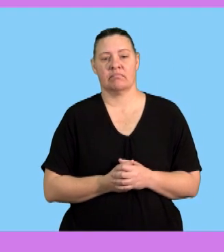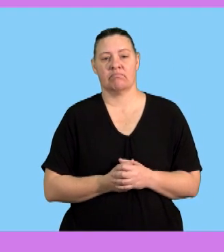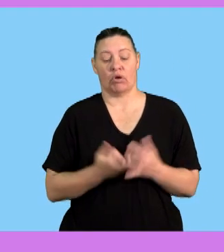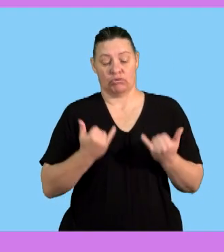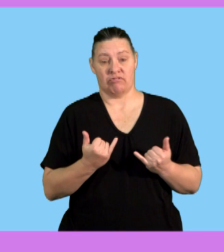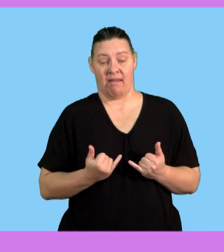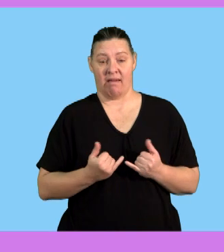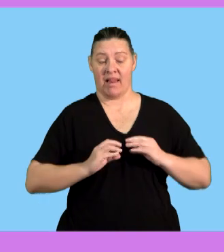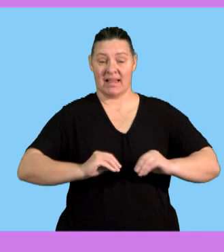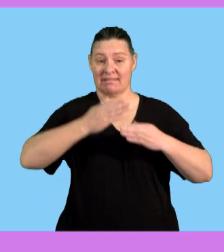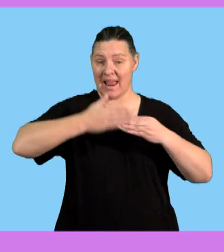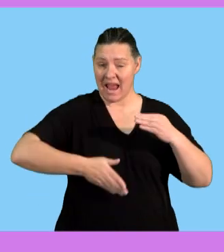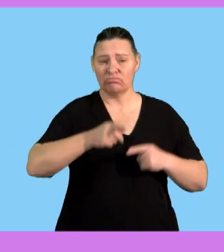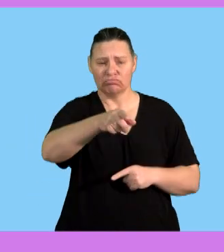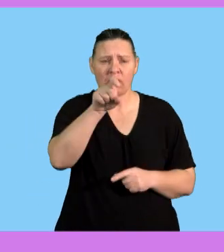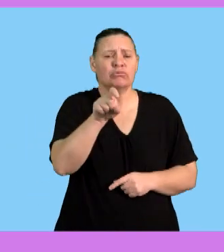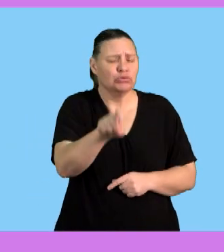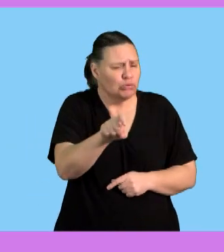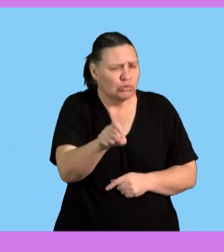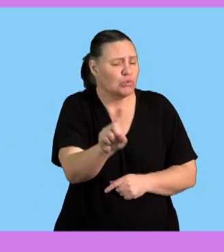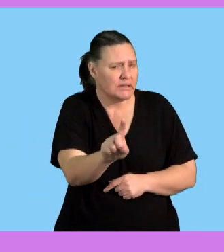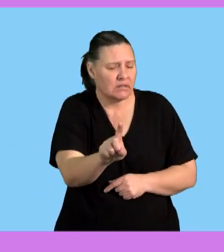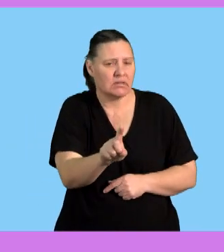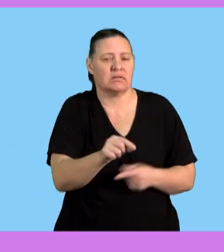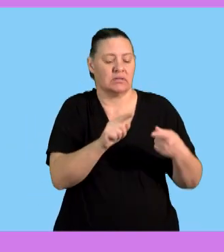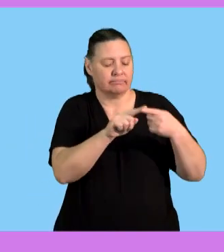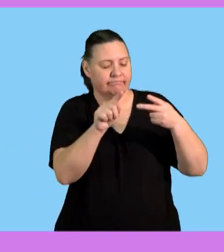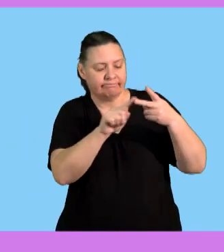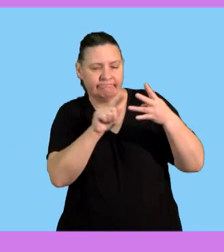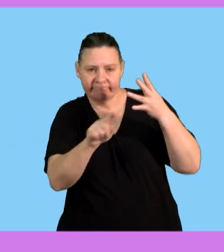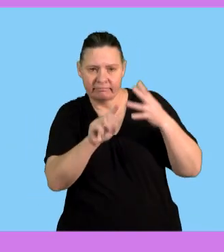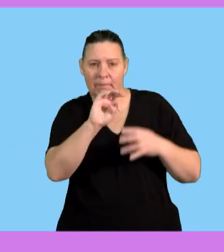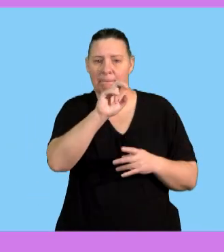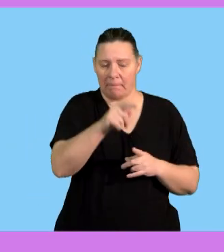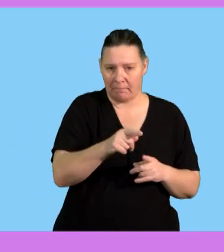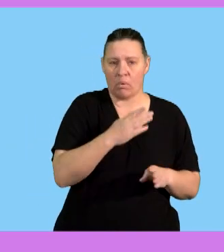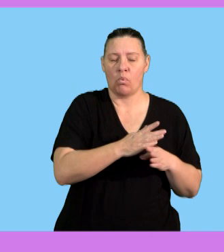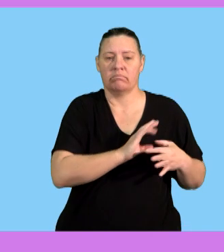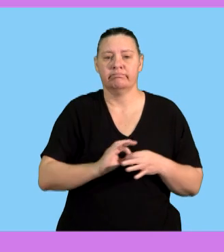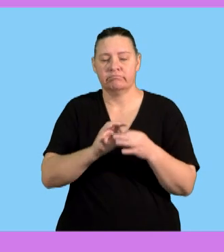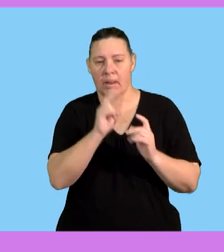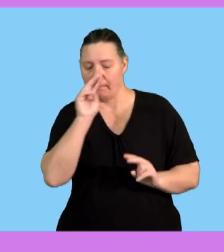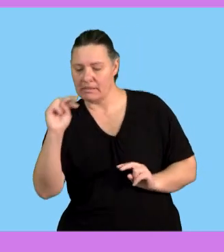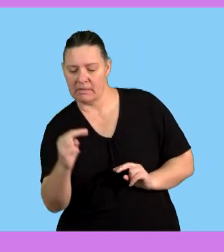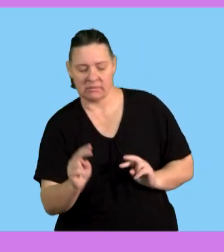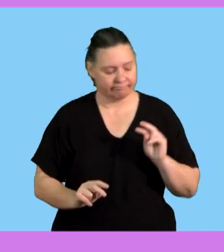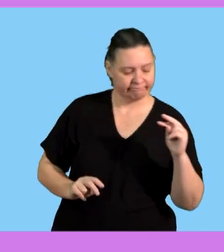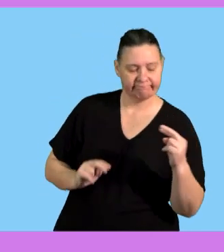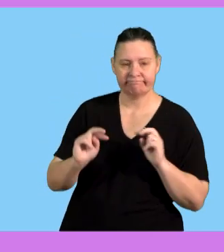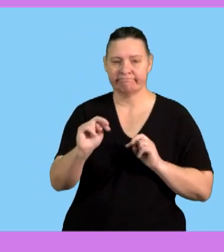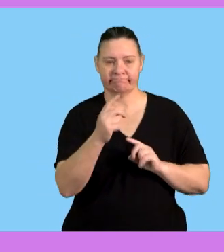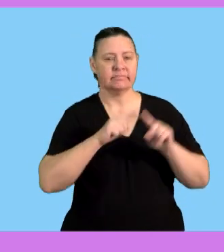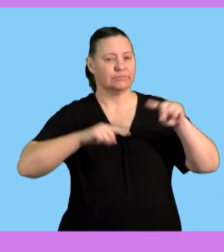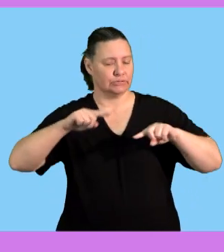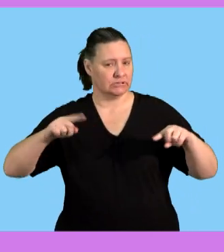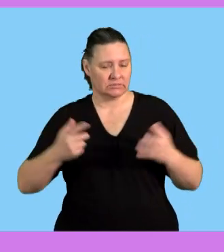By the end of this lesson, you should be able to work with different maps showing different perspectives,